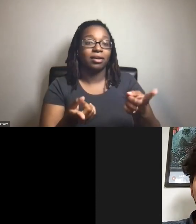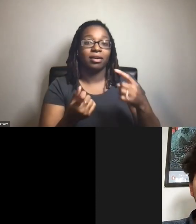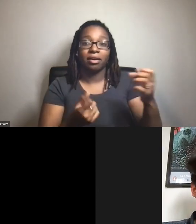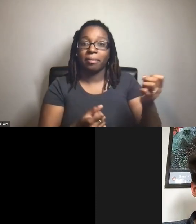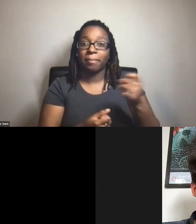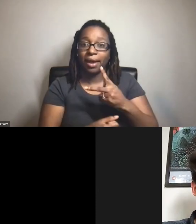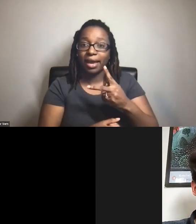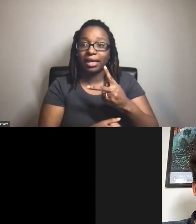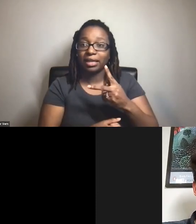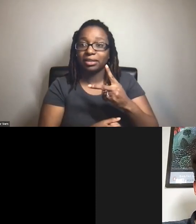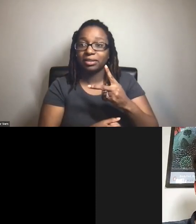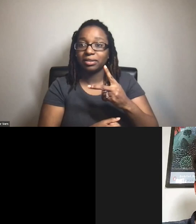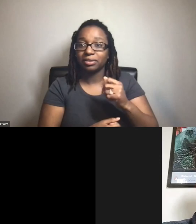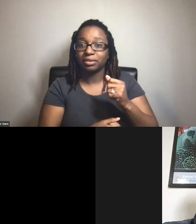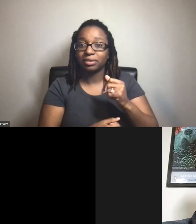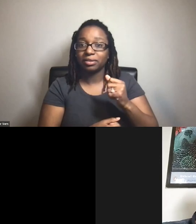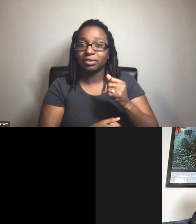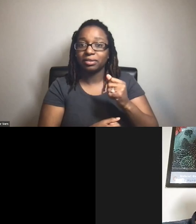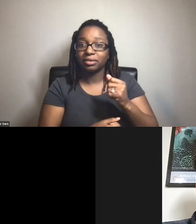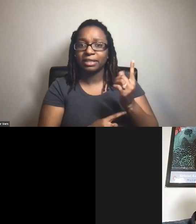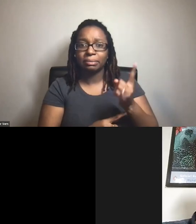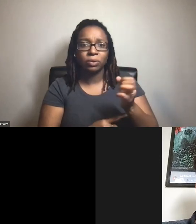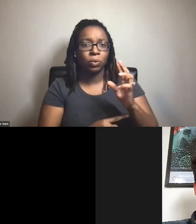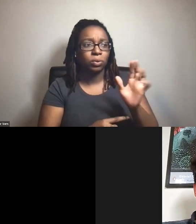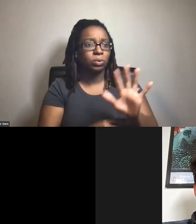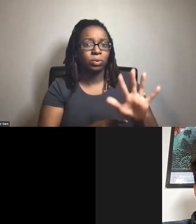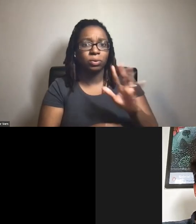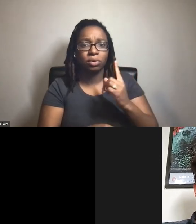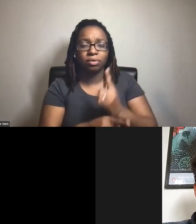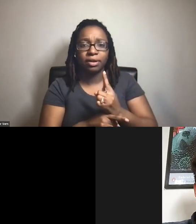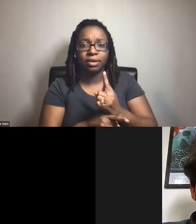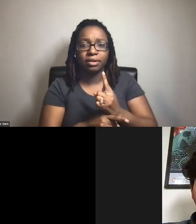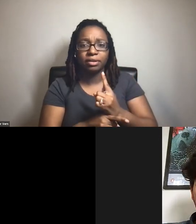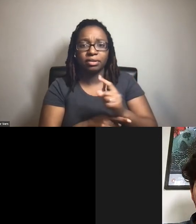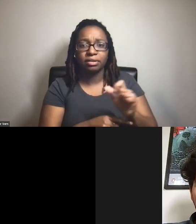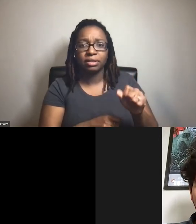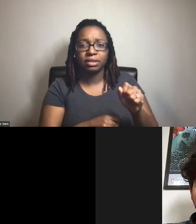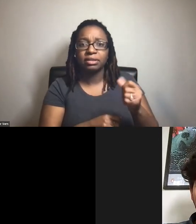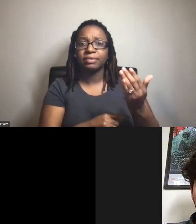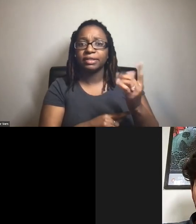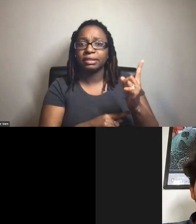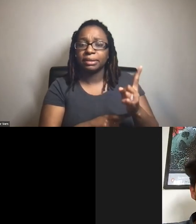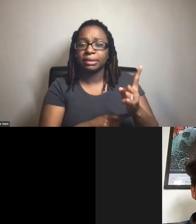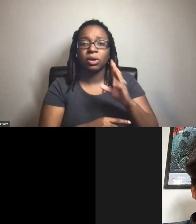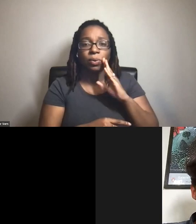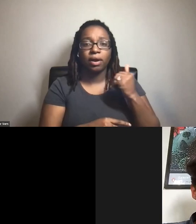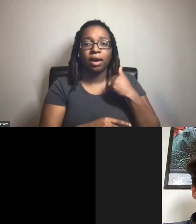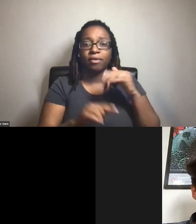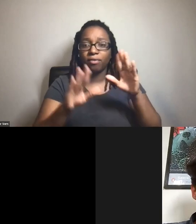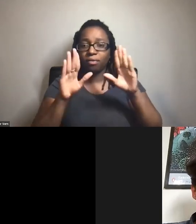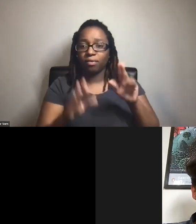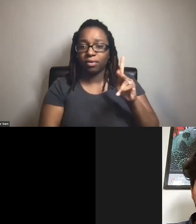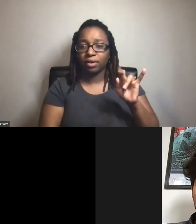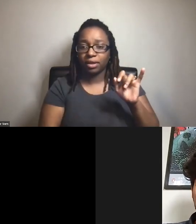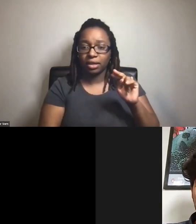just in a few moments. So it's in 15 minutes or so, right? Yes, in 15 minutes, and we will have an awesome keynote by